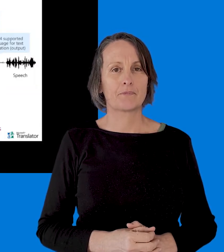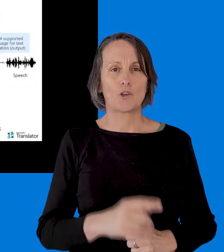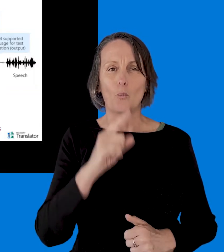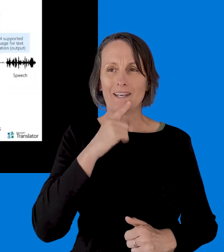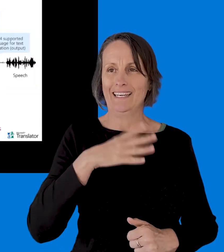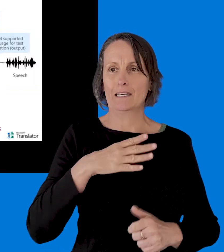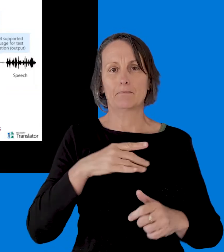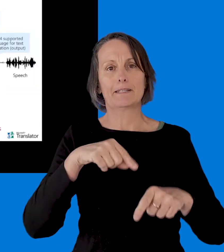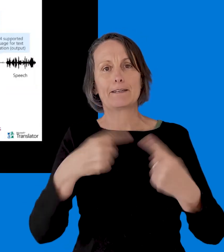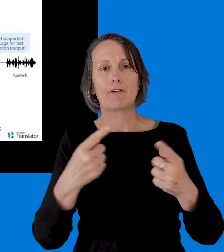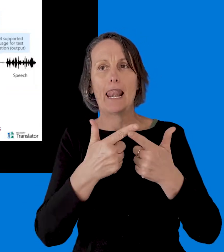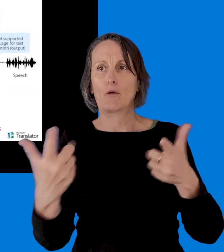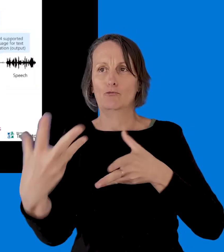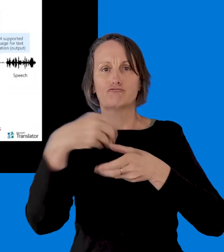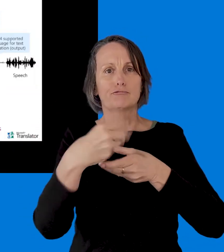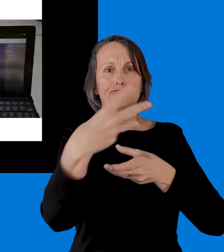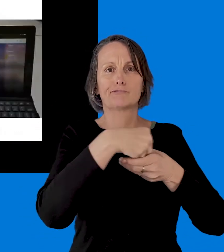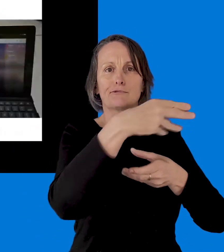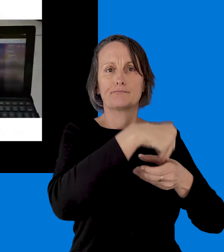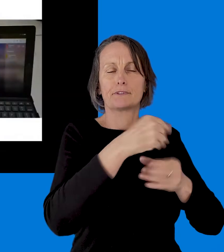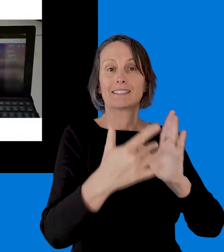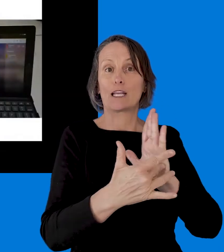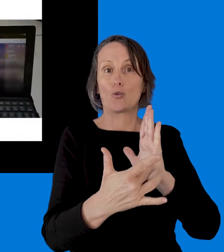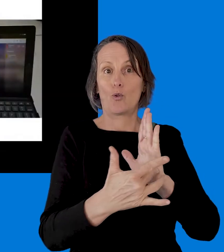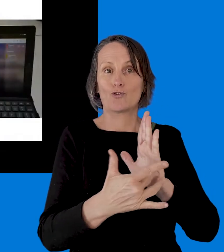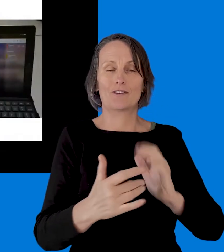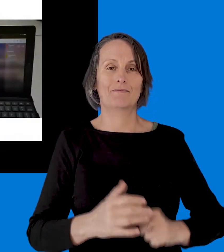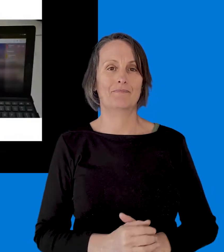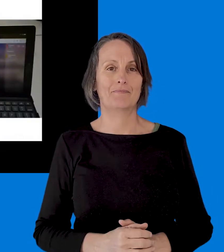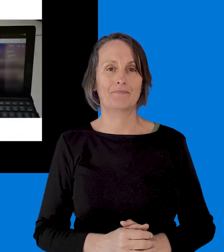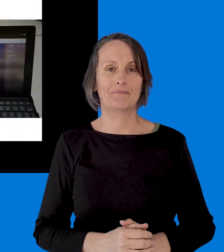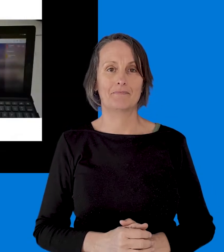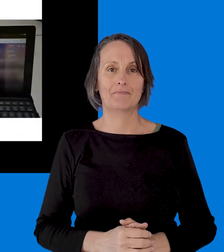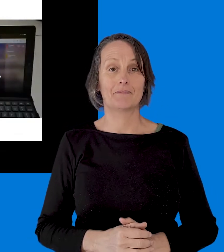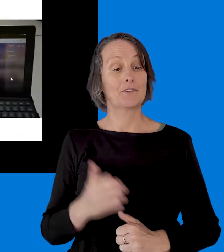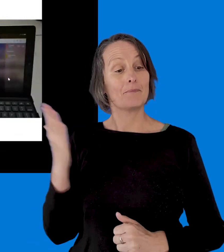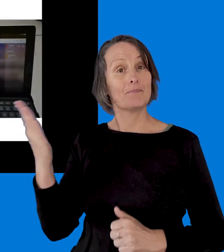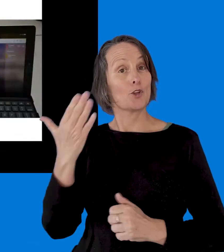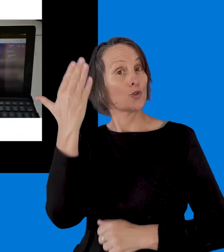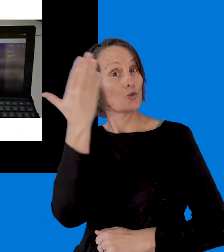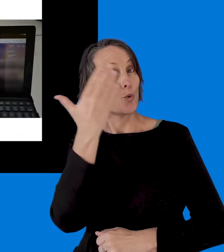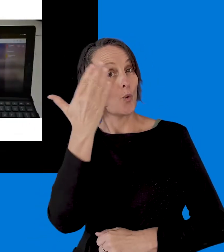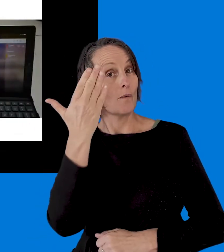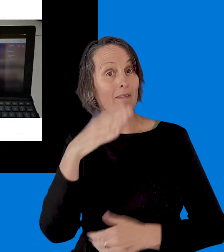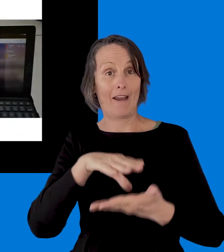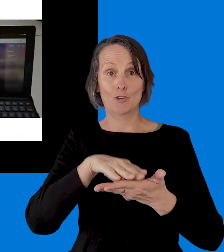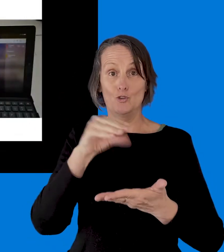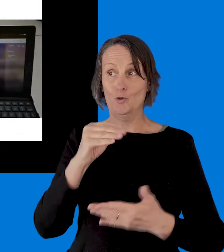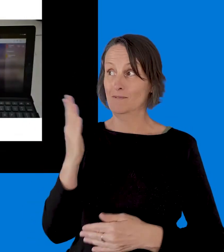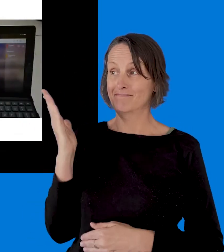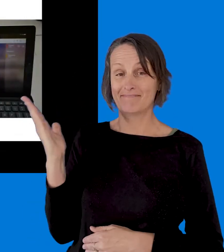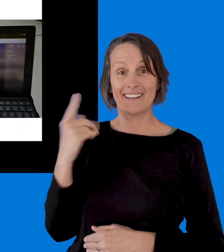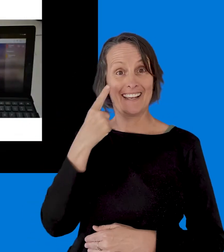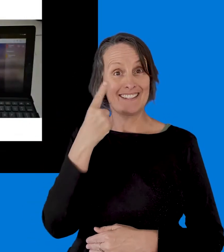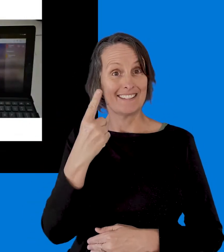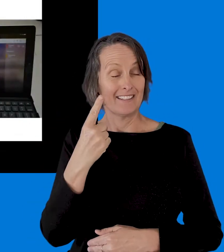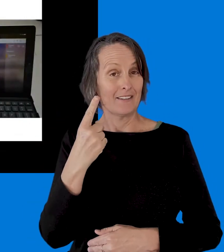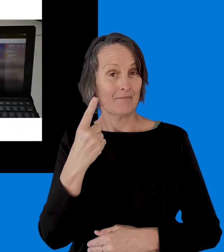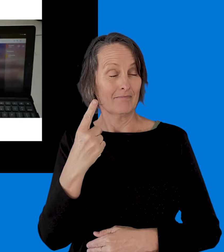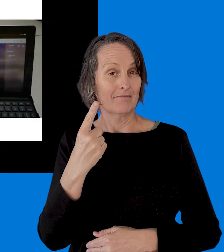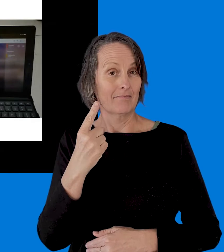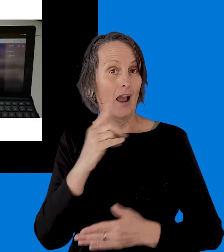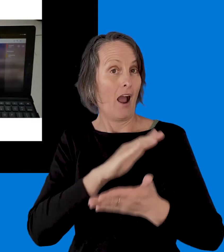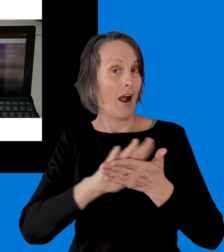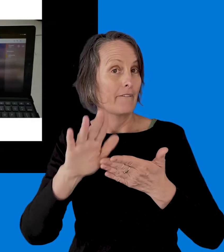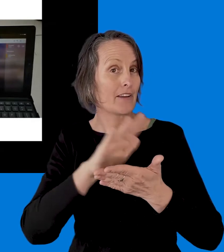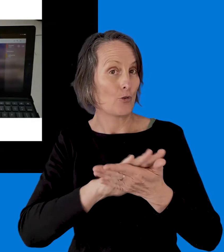as we bring a bunch more languages online. And this is kind of how it plays out in the school scenario. You have a student here who actually